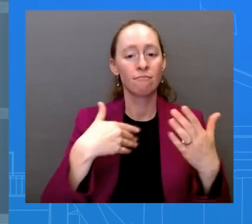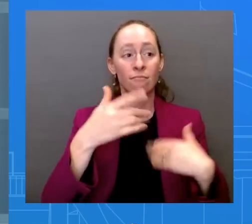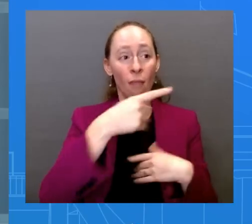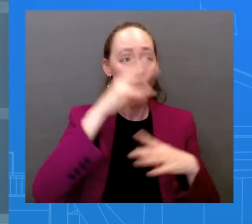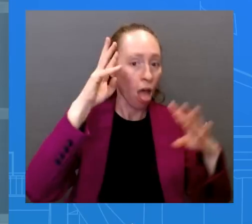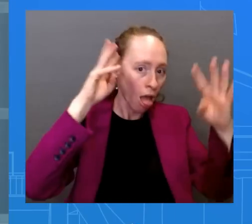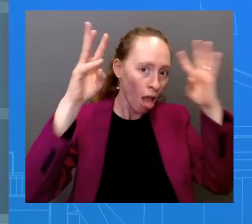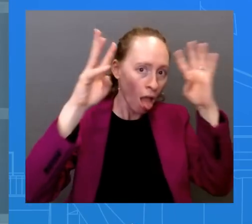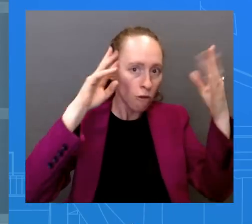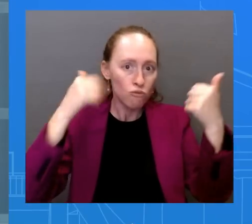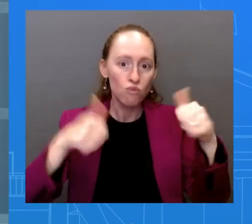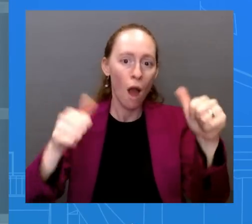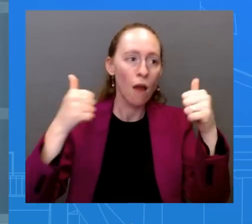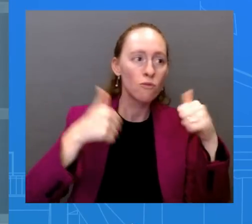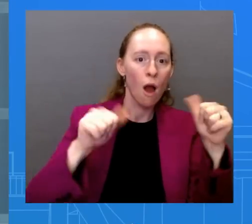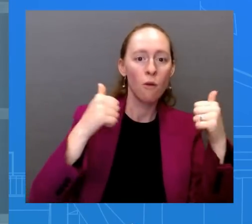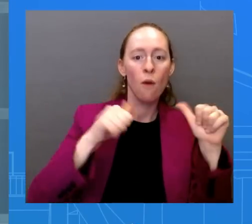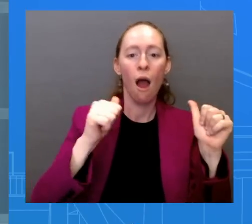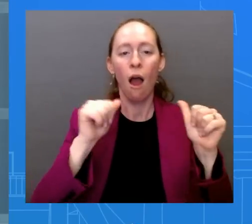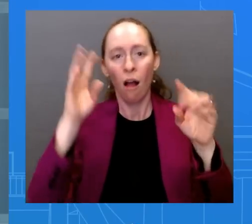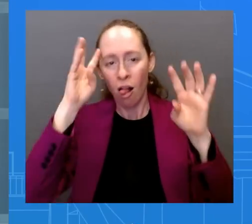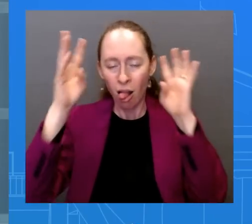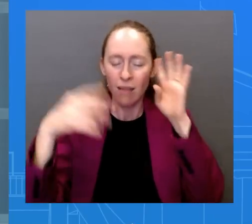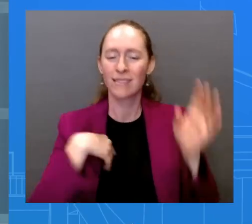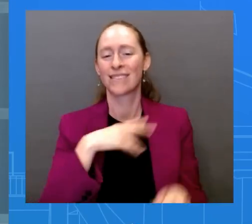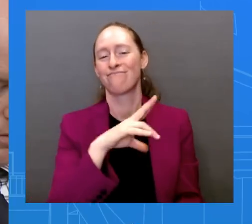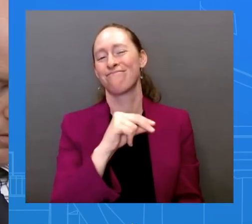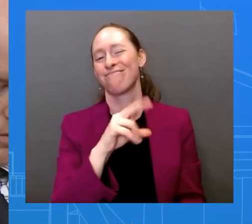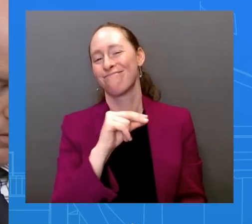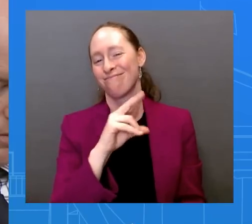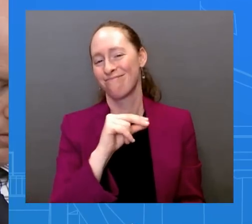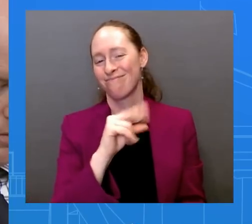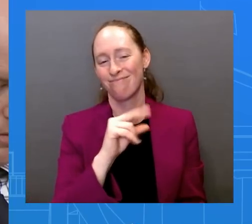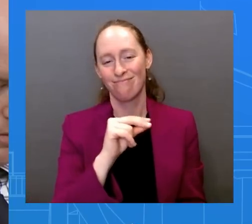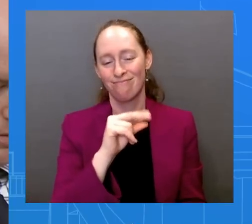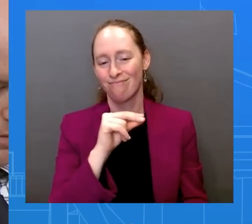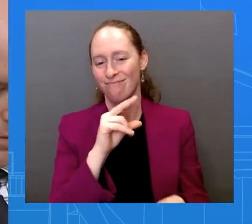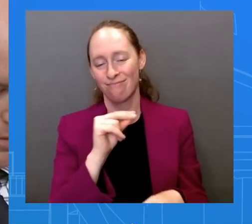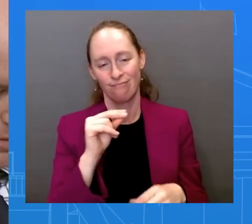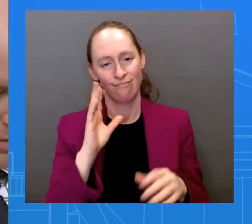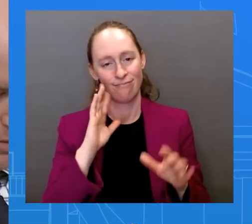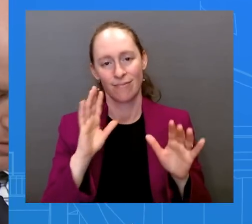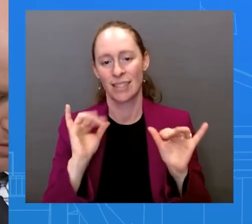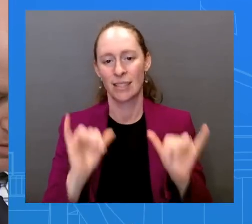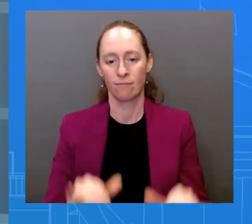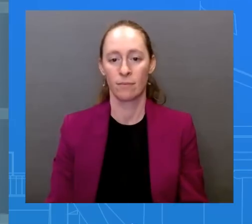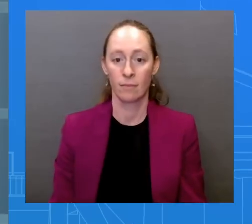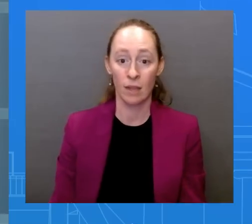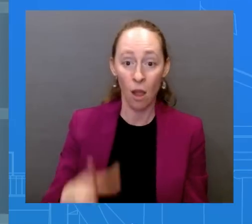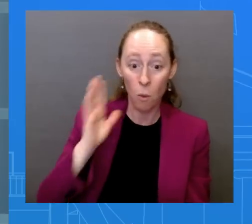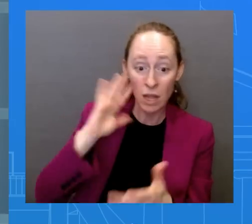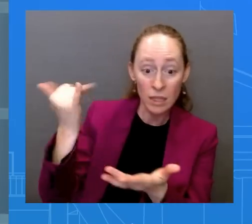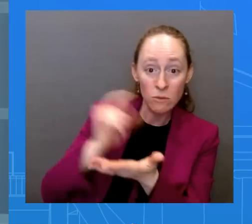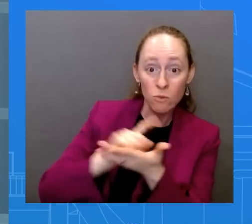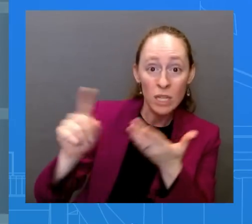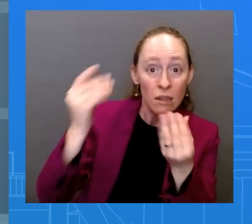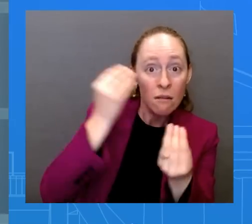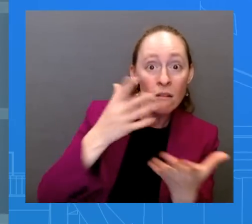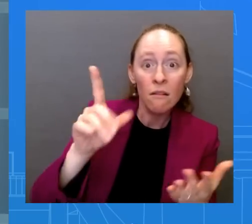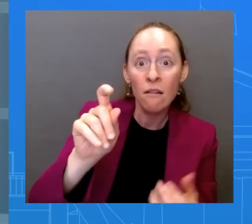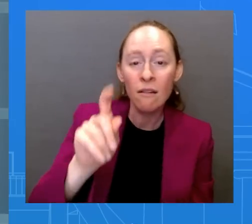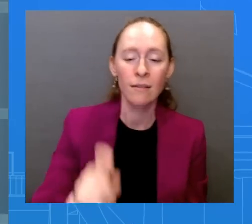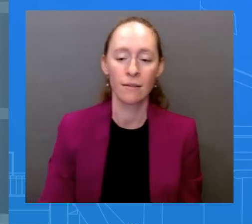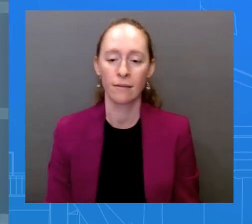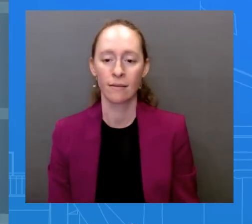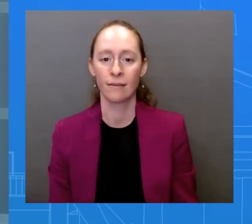you will hear more from us in the coming days on this. So there could be action on that this week? Look, we'll hear more from us in the